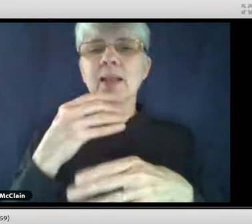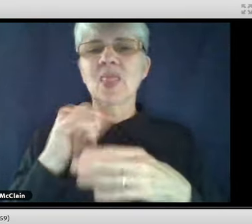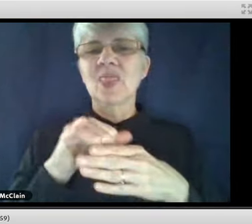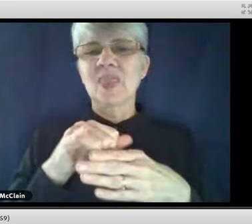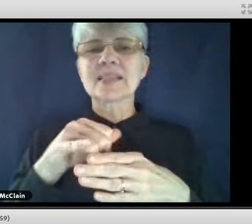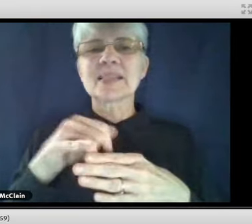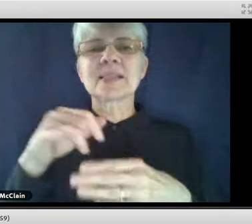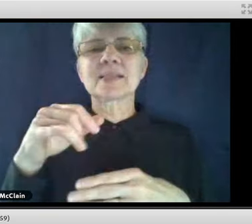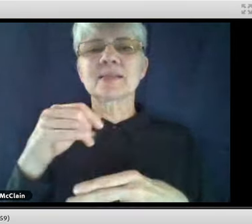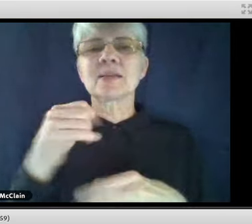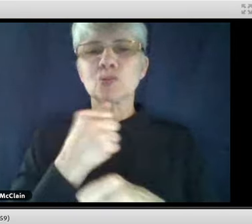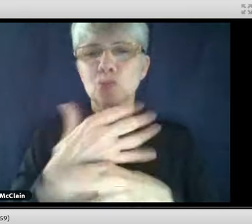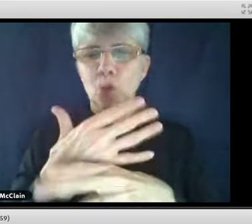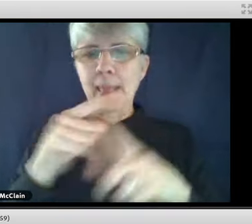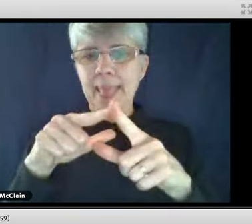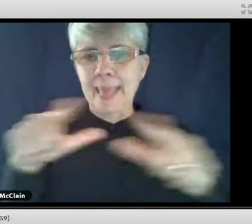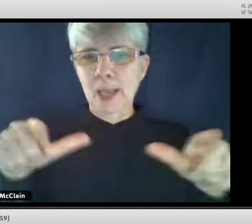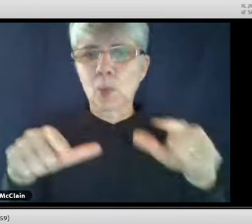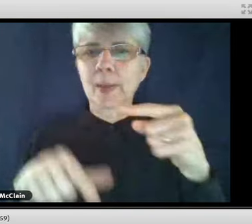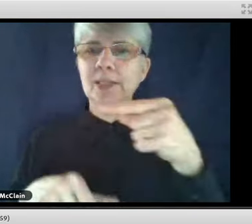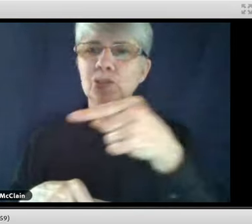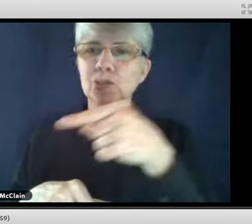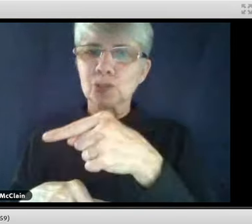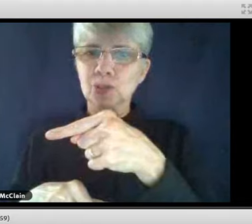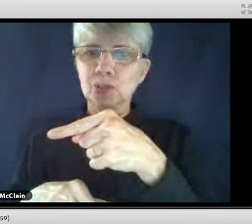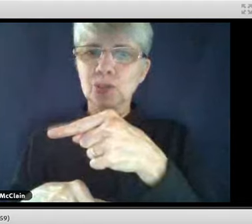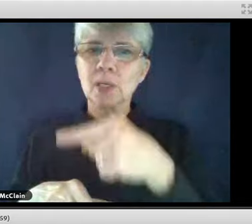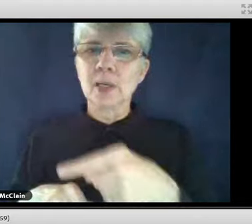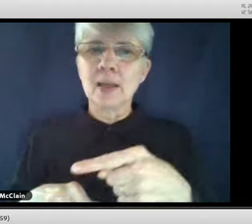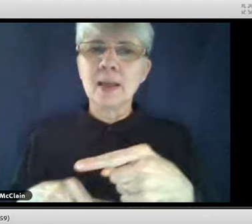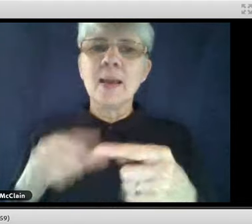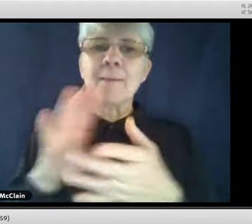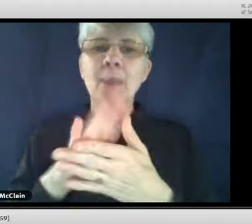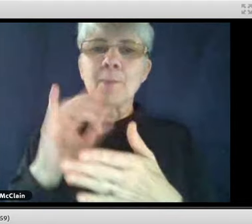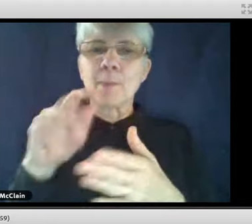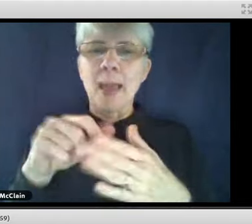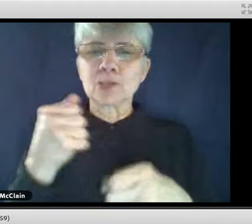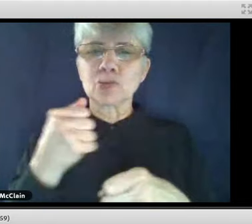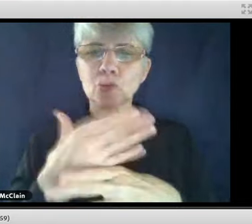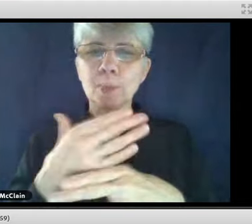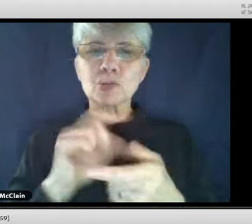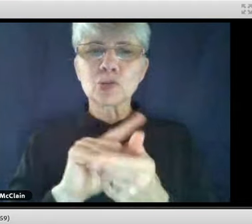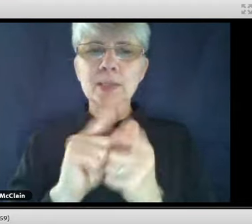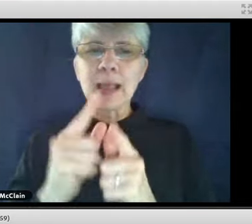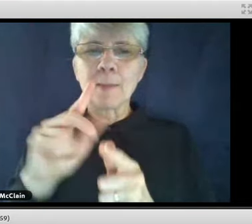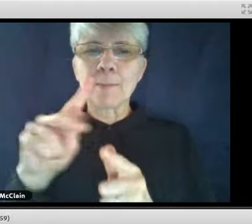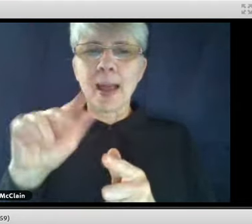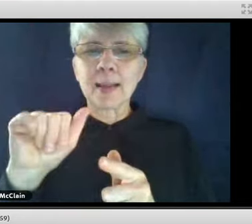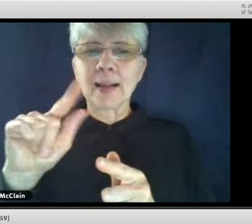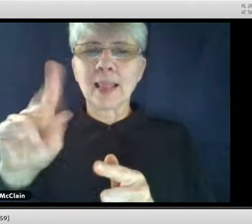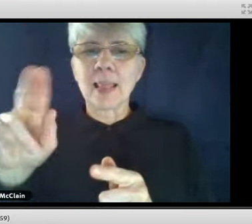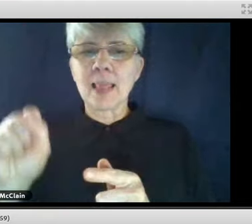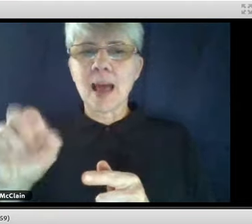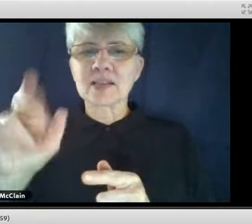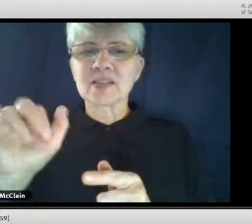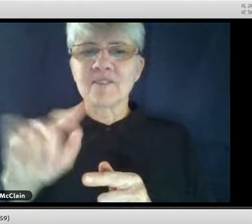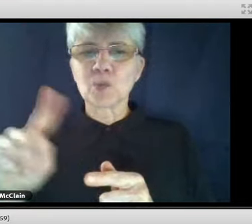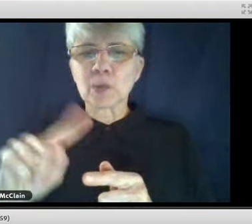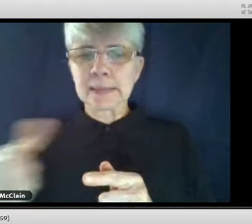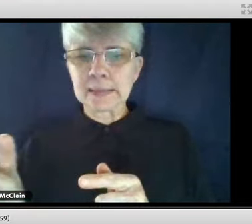Weisen, Joanne K. Rowling, paperback in German, translated by the most German sounding